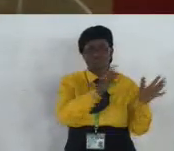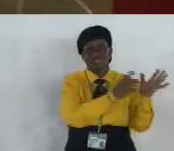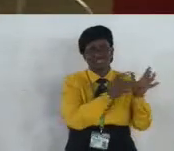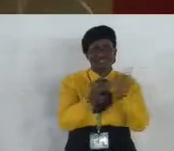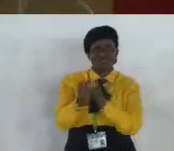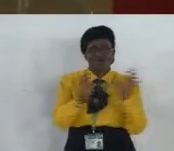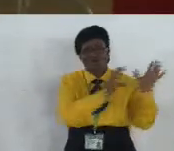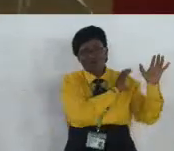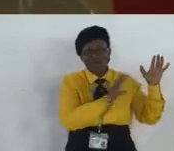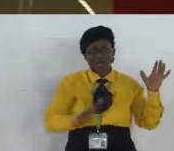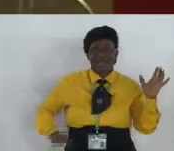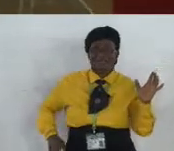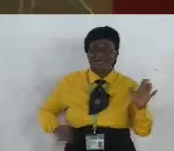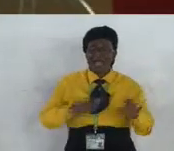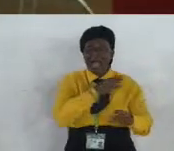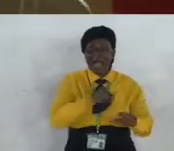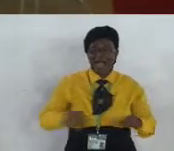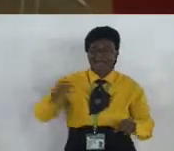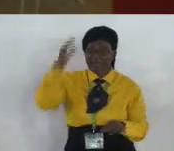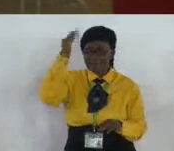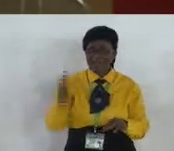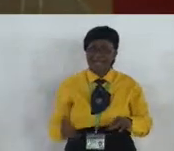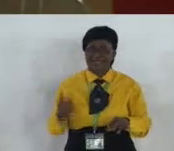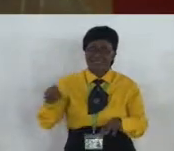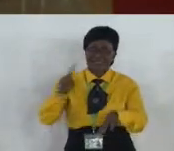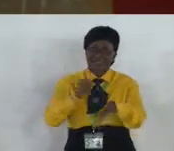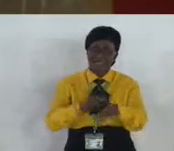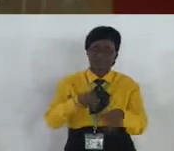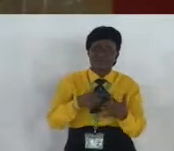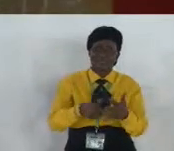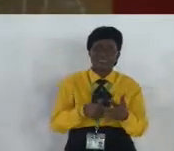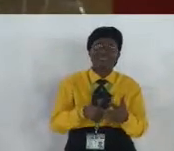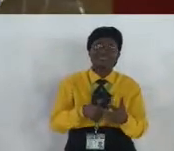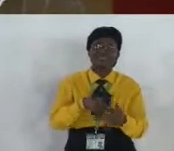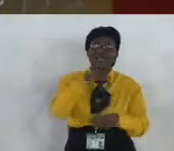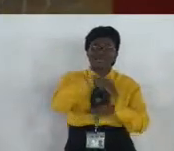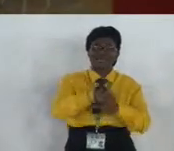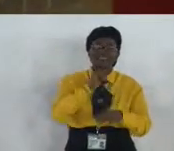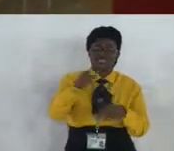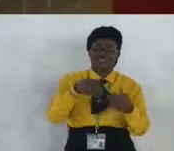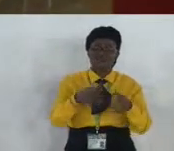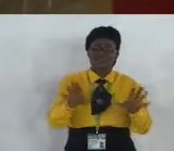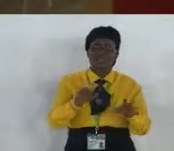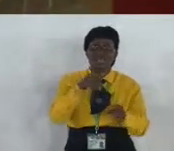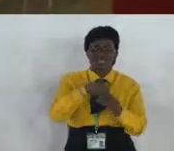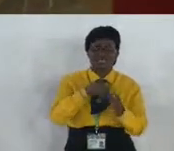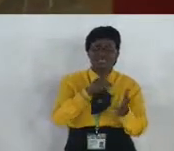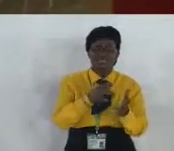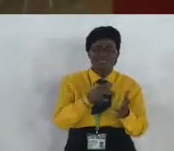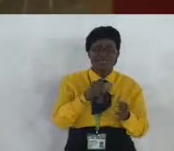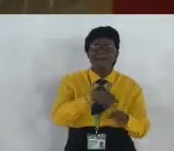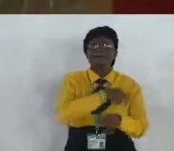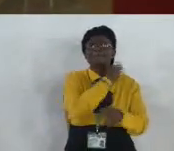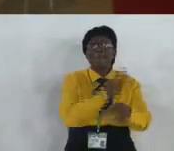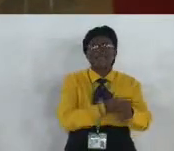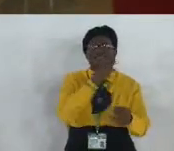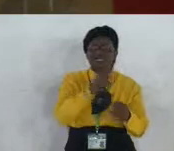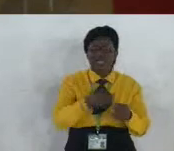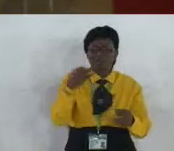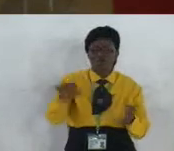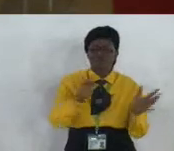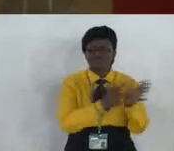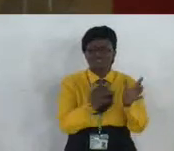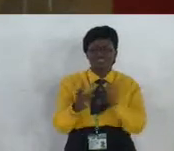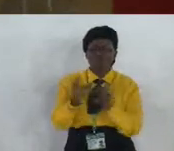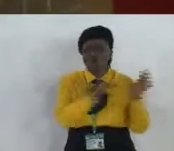And by the time this night is over, in the mighty name of Jesus Christ, we'll be